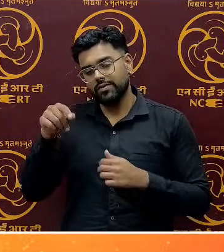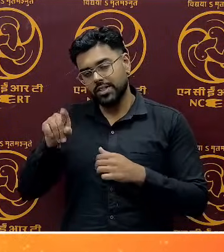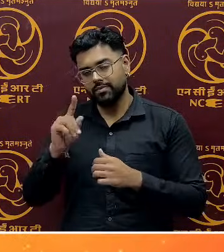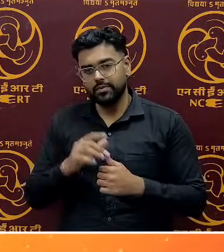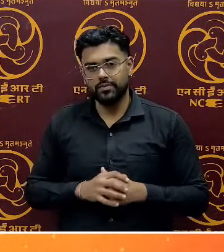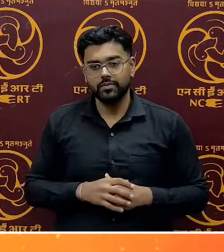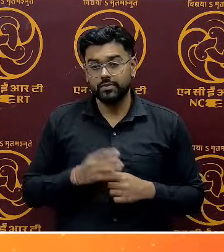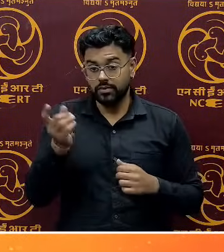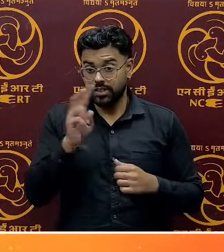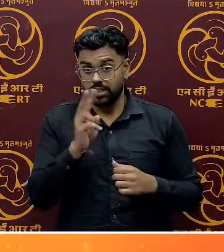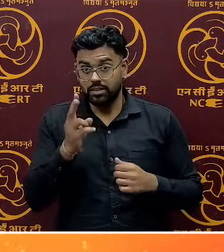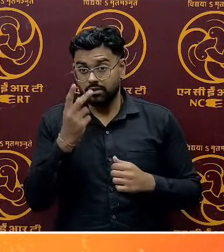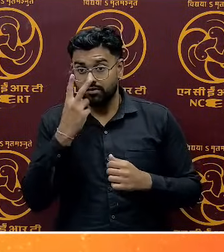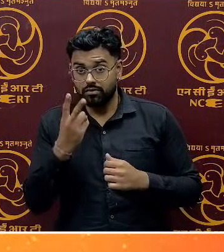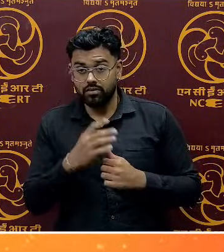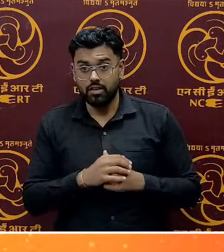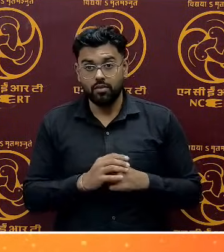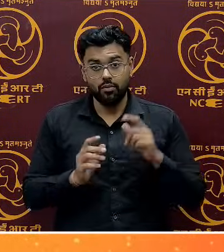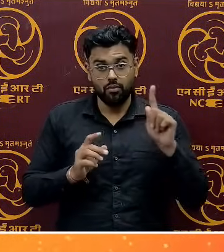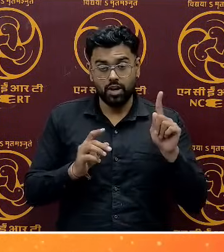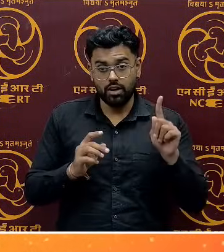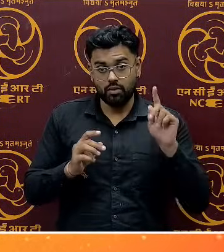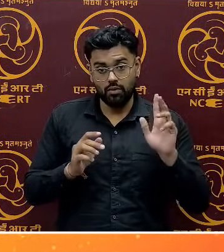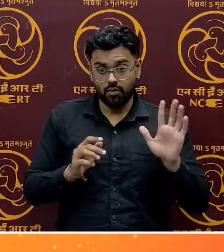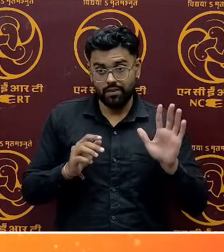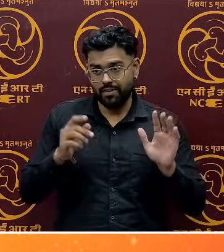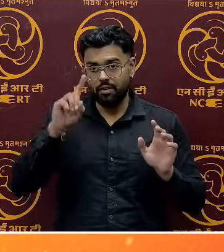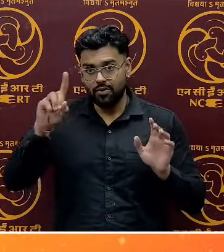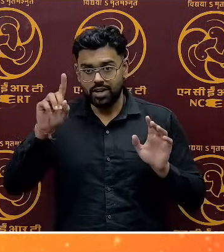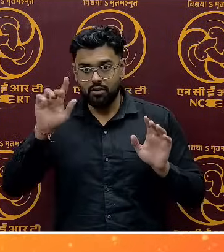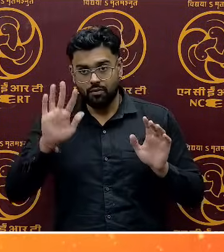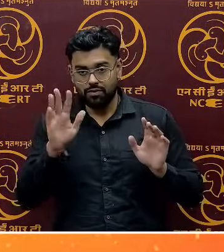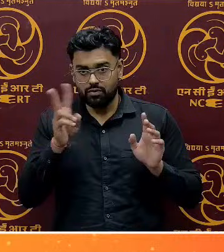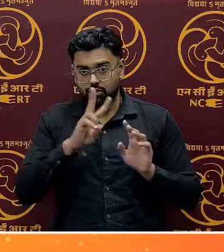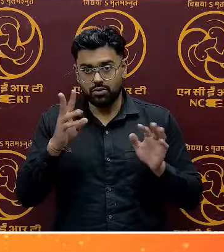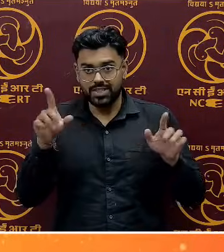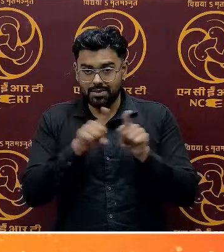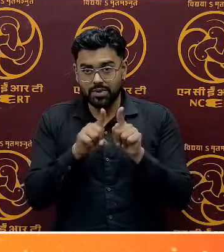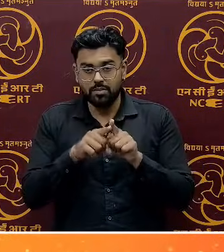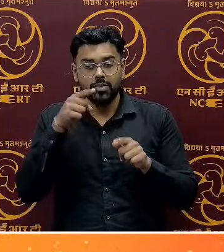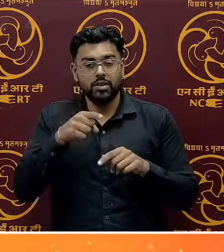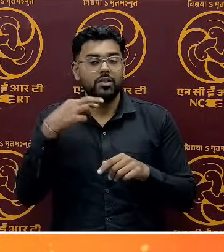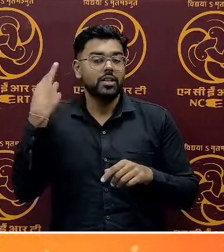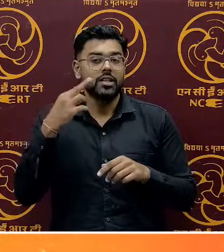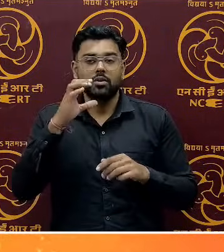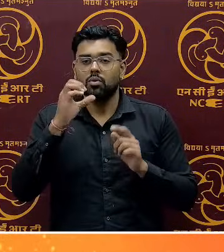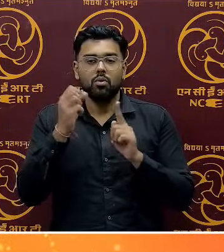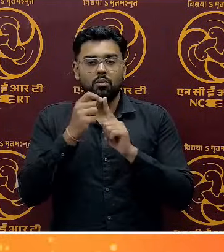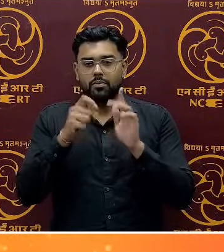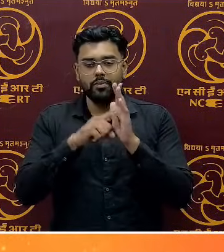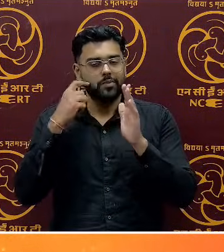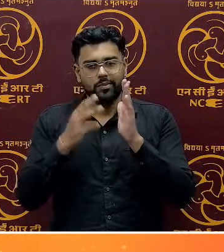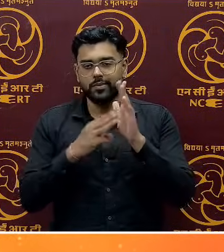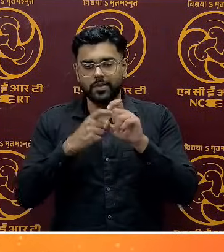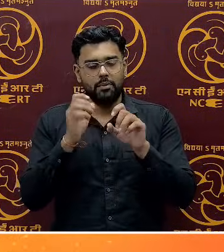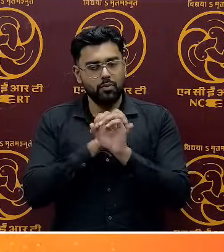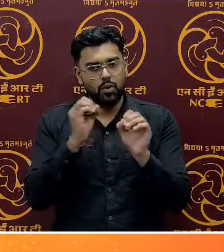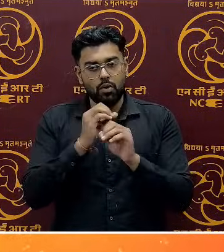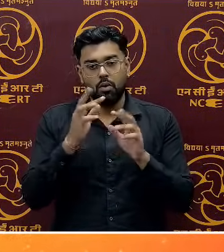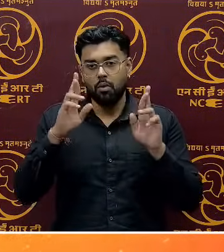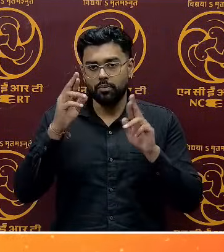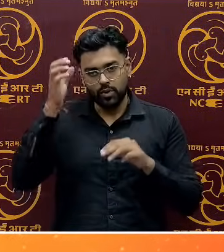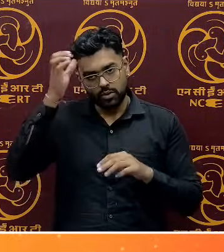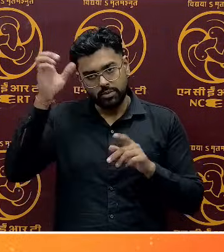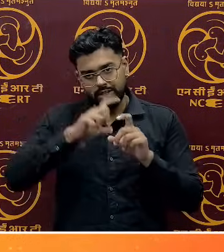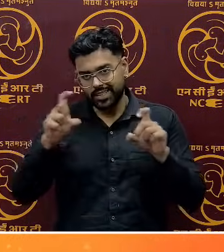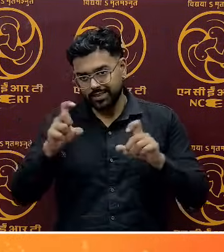Okay. So, here also we have 1 and 5 as common factors. So, they are not Co-prime co-primes. numbers. I hope the concept is clear